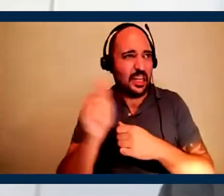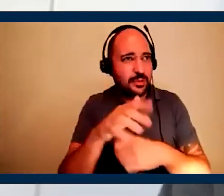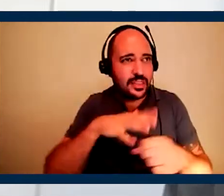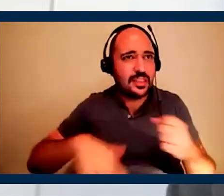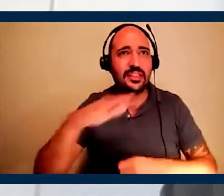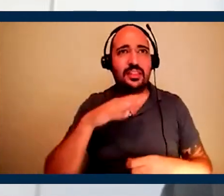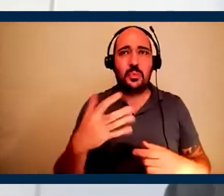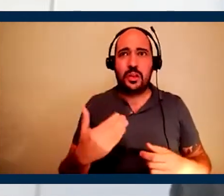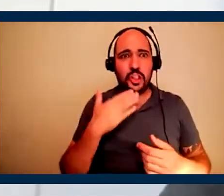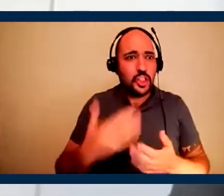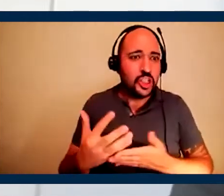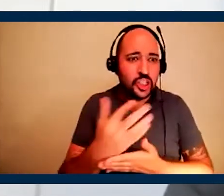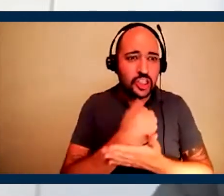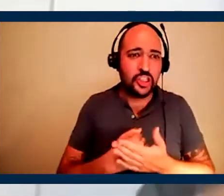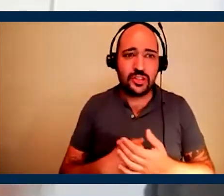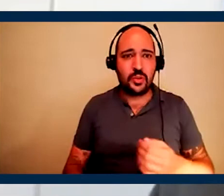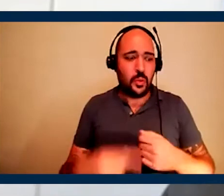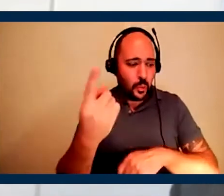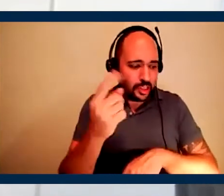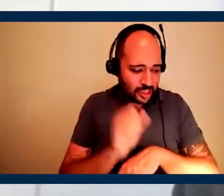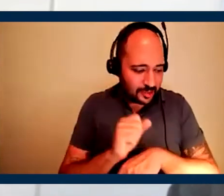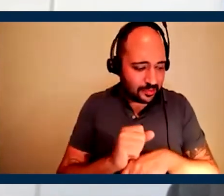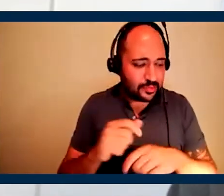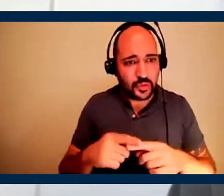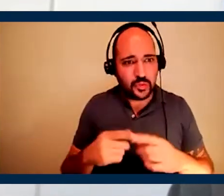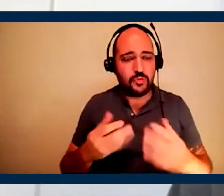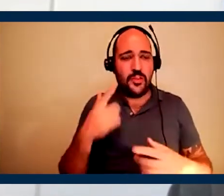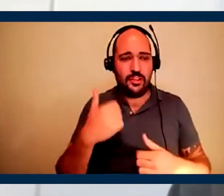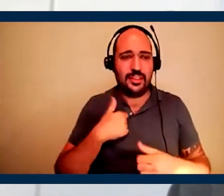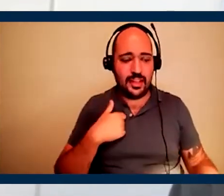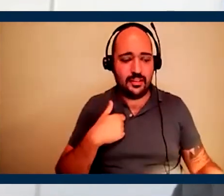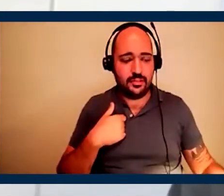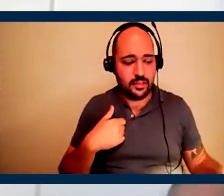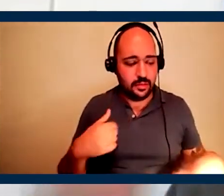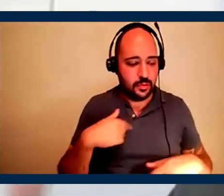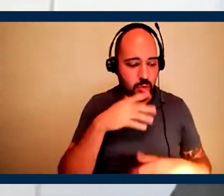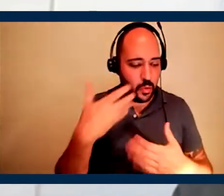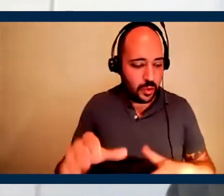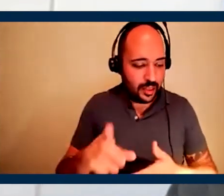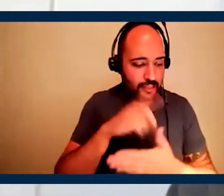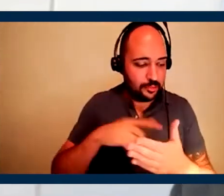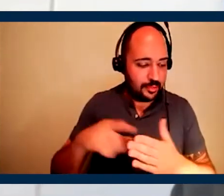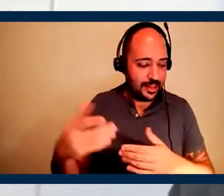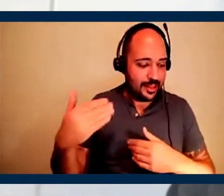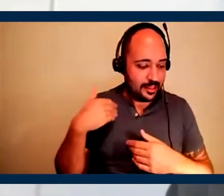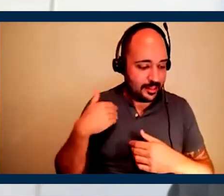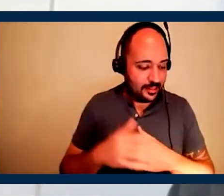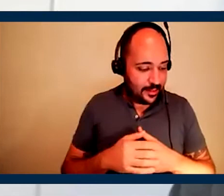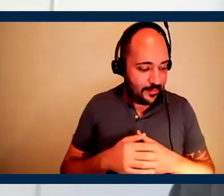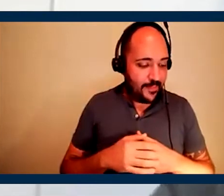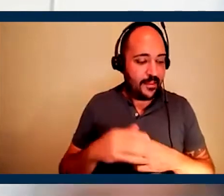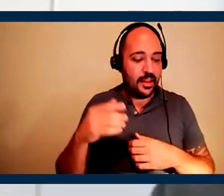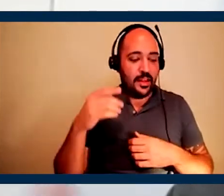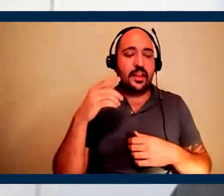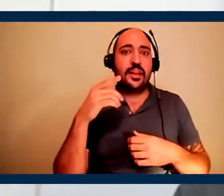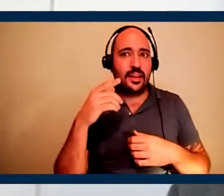a prevailing wage. We want to work one job to provide for ourselves. We don't want to be discriminated against. We don't want to be killed by law enforcement. Unarmed